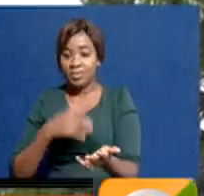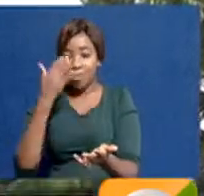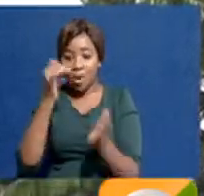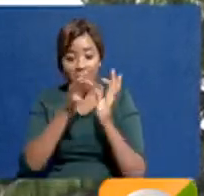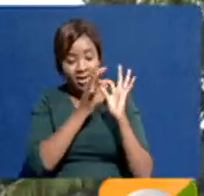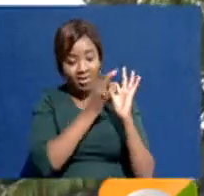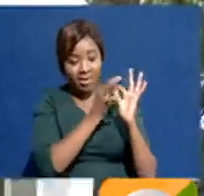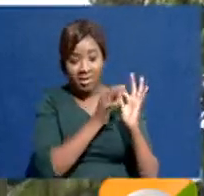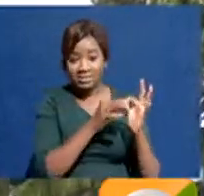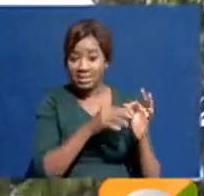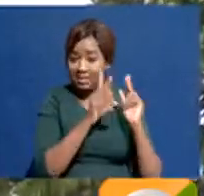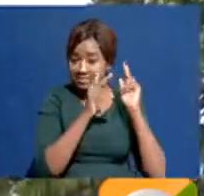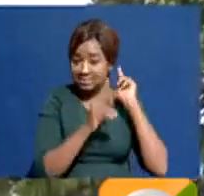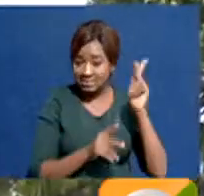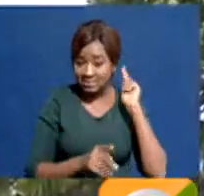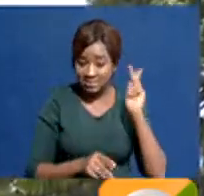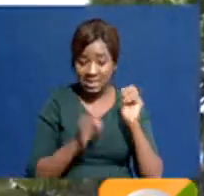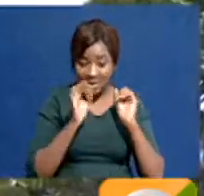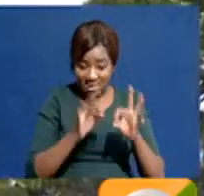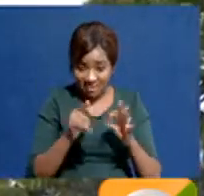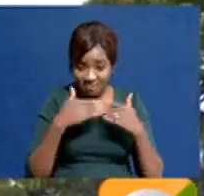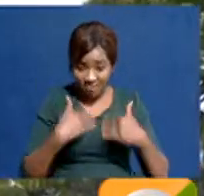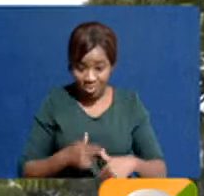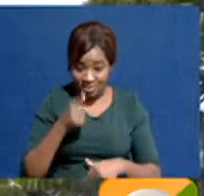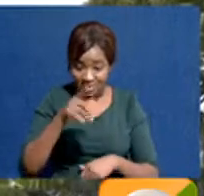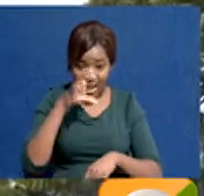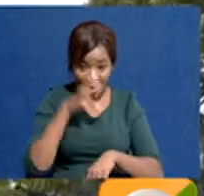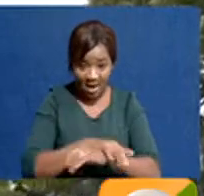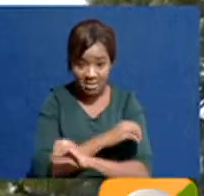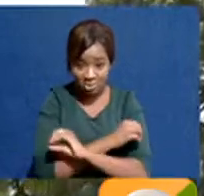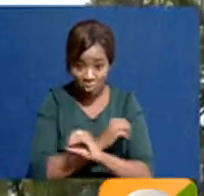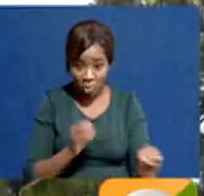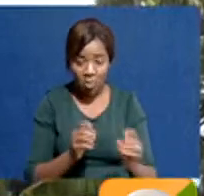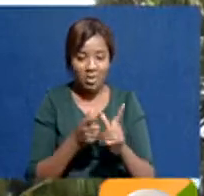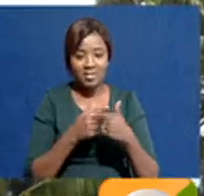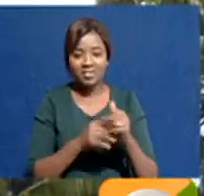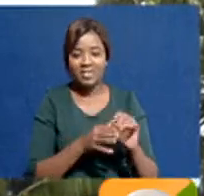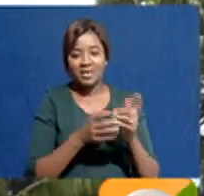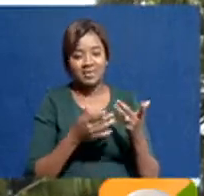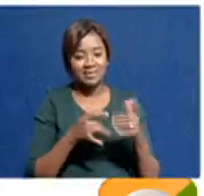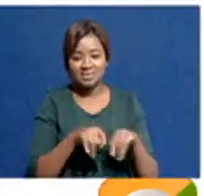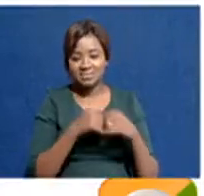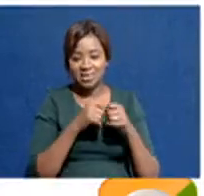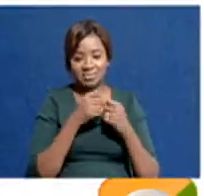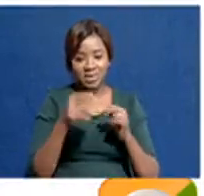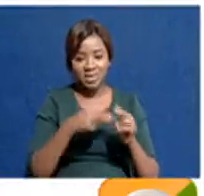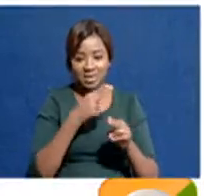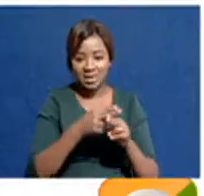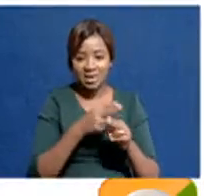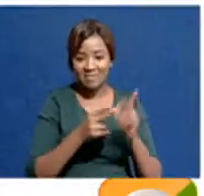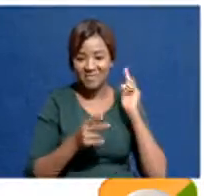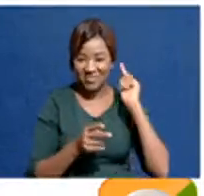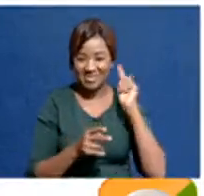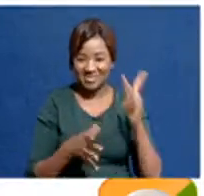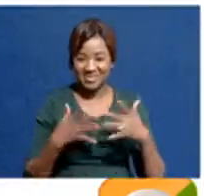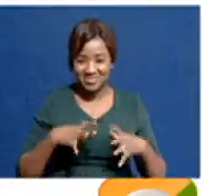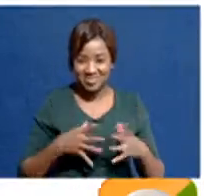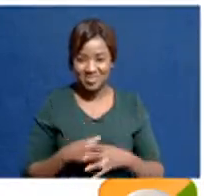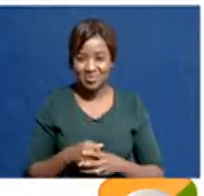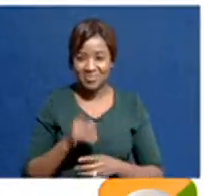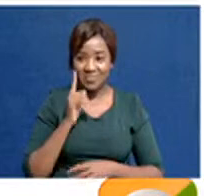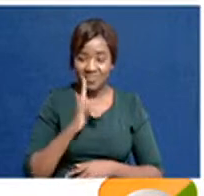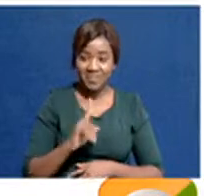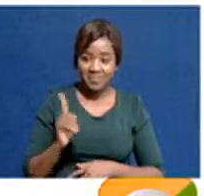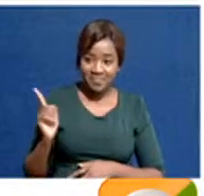Kisii hiyo mwili ingekosekana ingealipia jamii ya Abagusi china sana. Traditional rituals were performed by